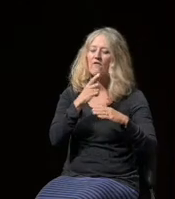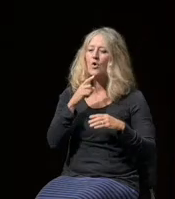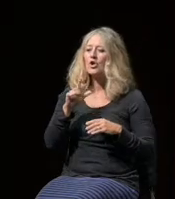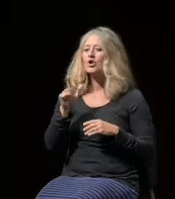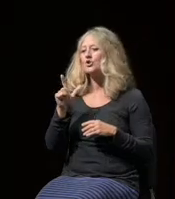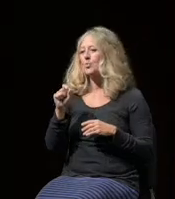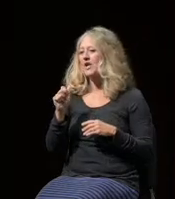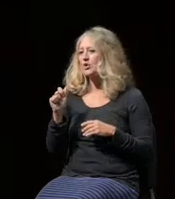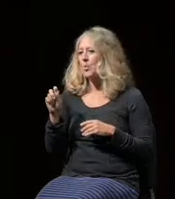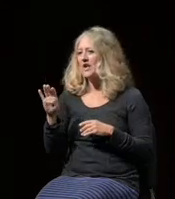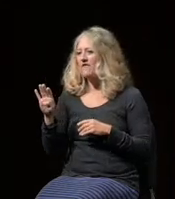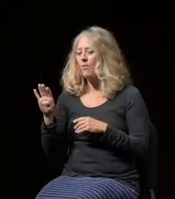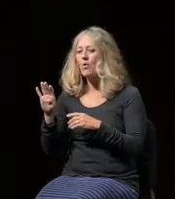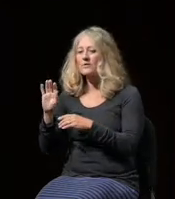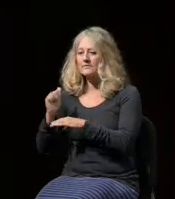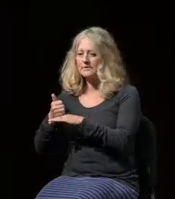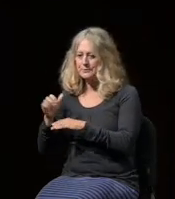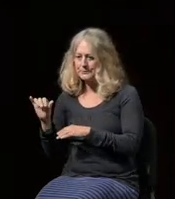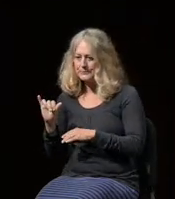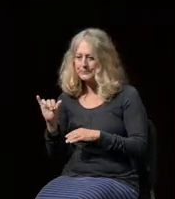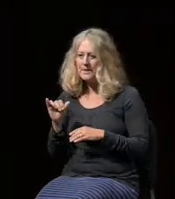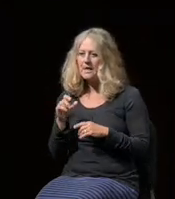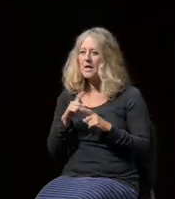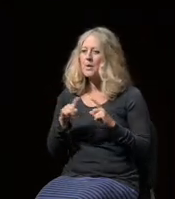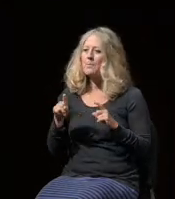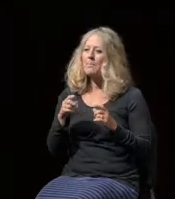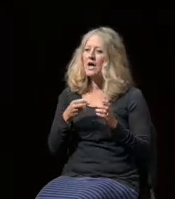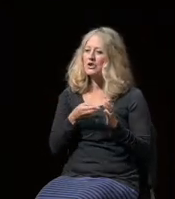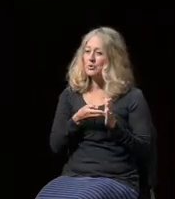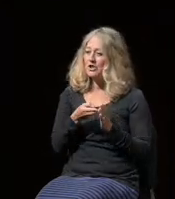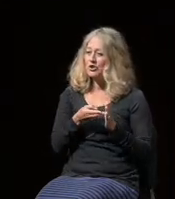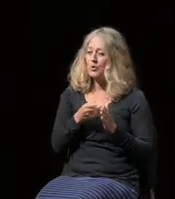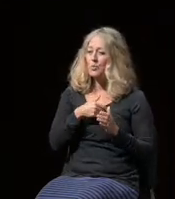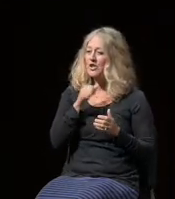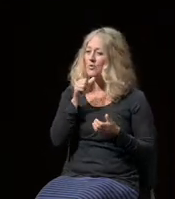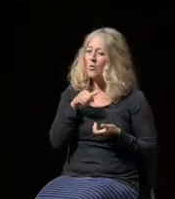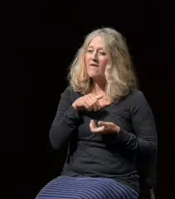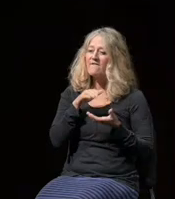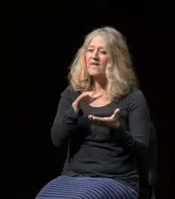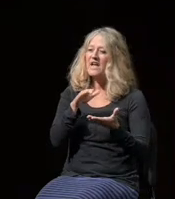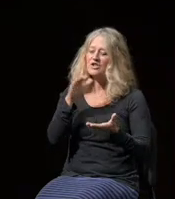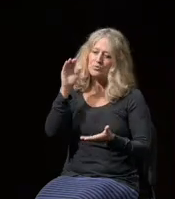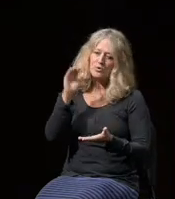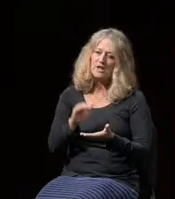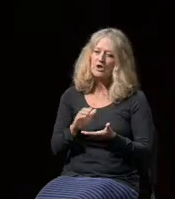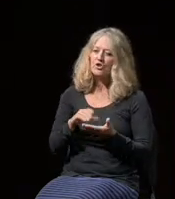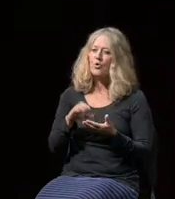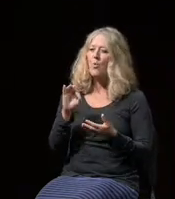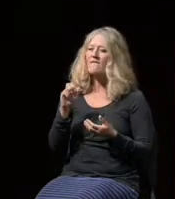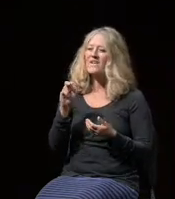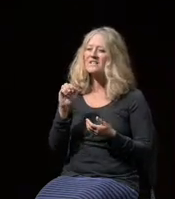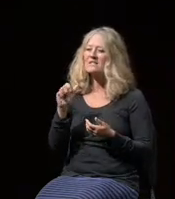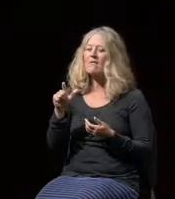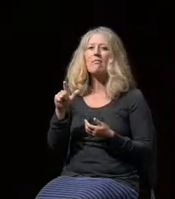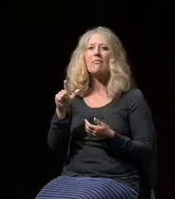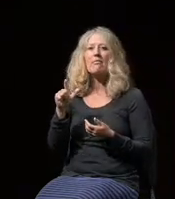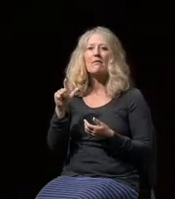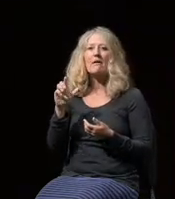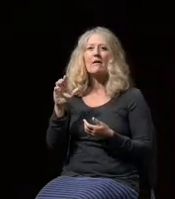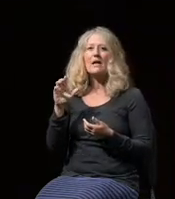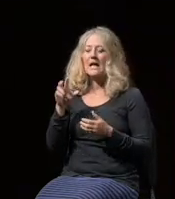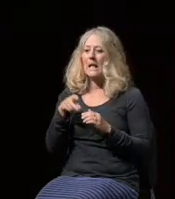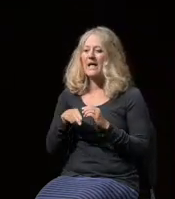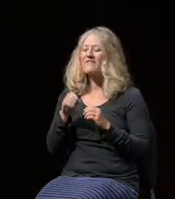2024. However, to ensure we do not face a sharp reduction or fiscal cliff in 3 years, we